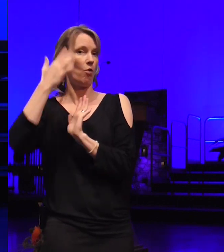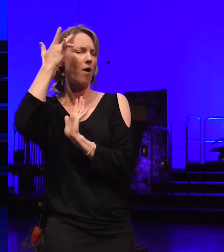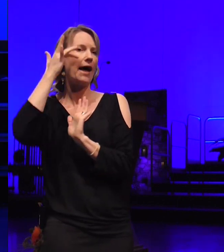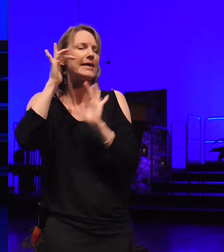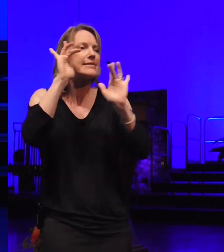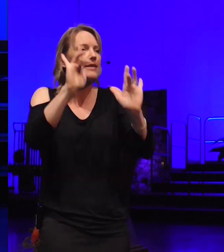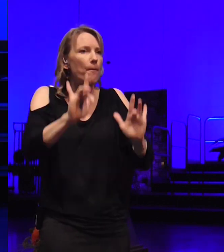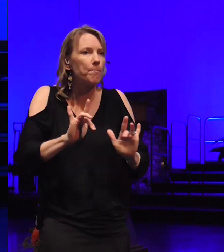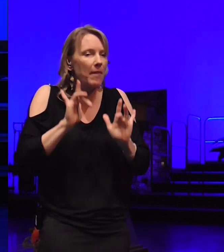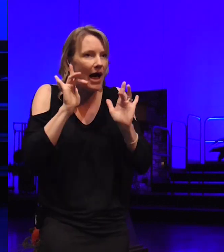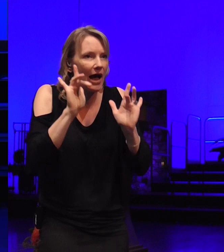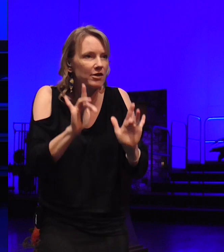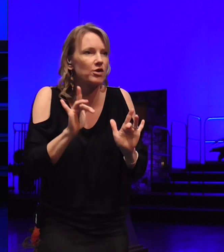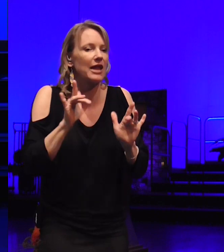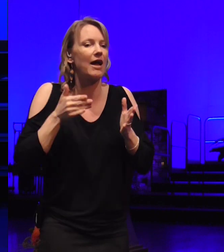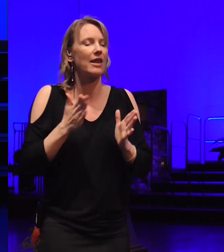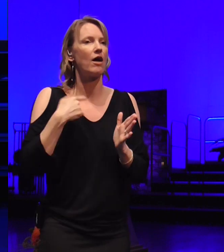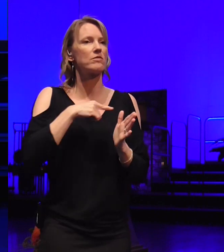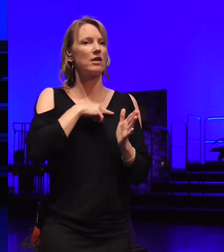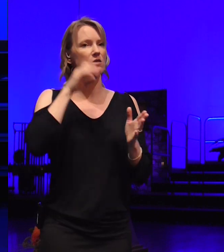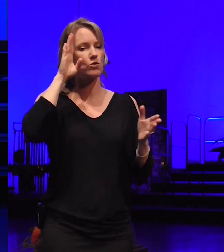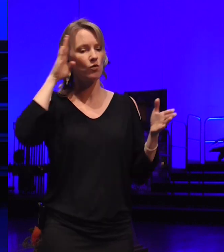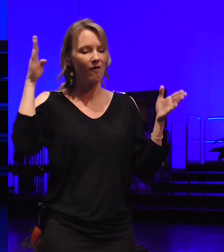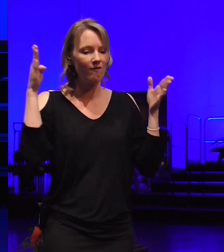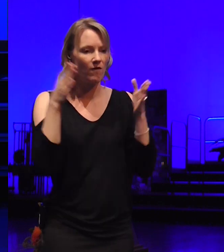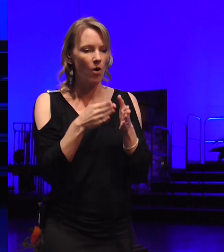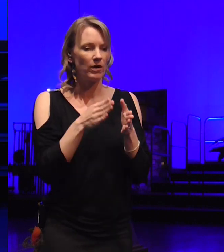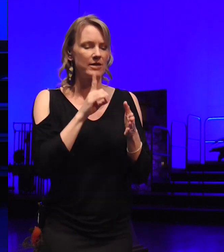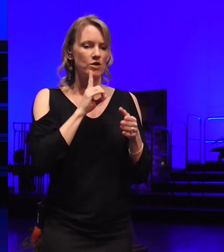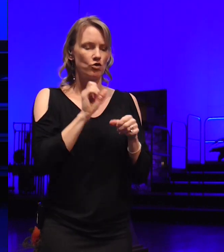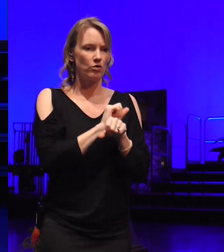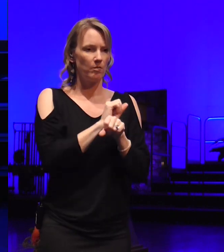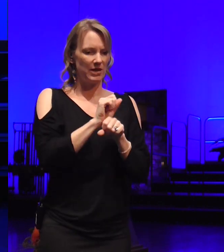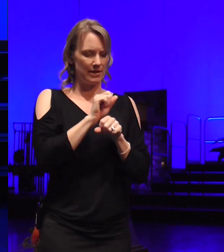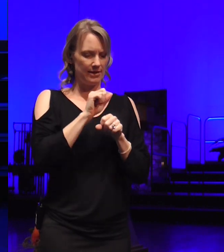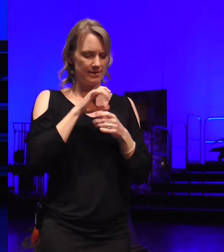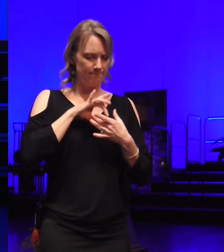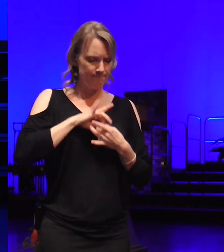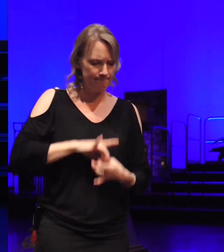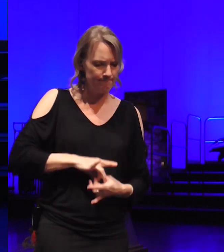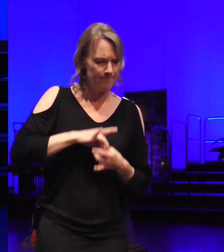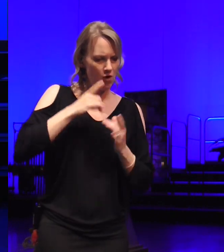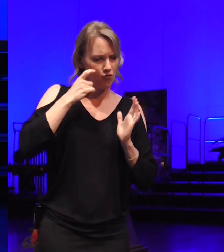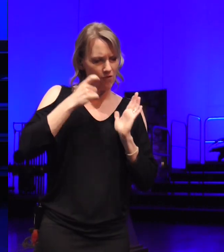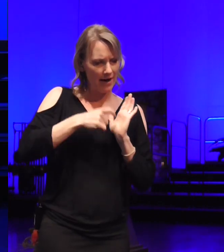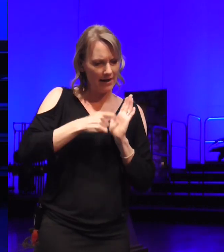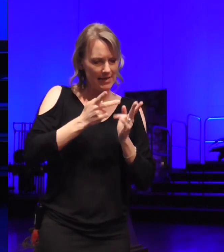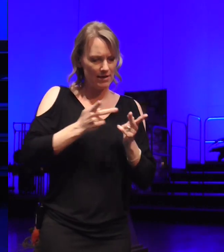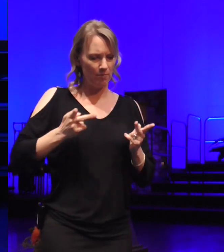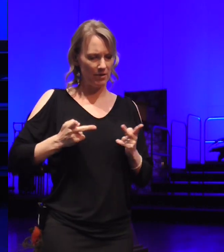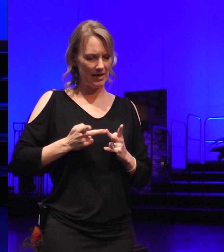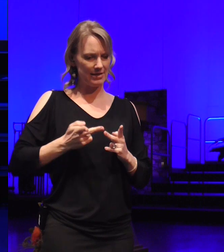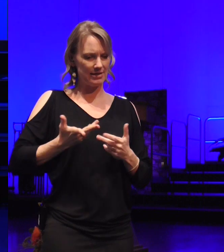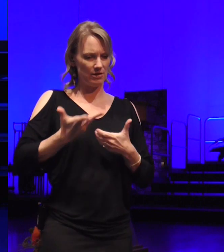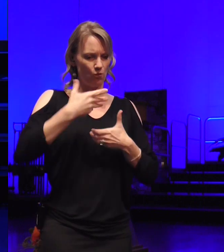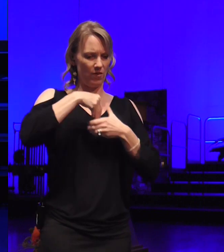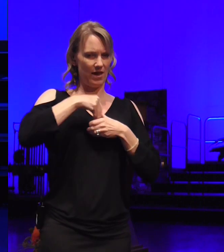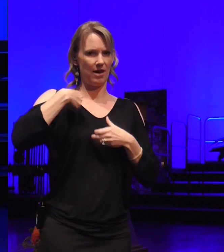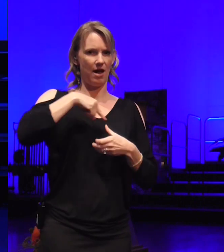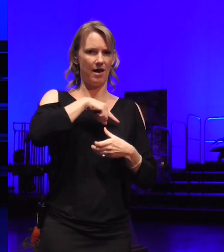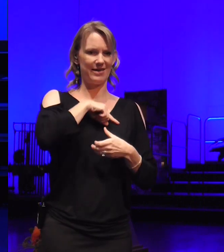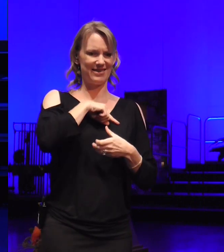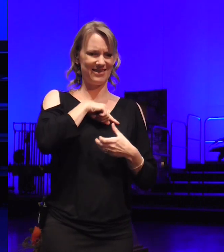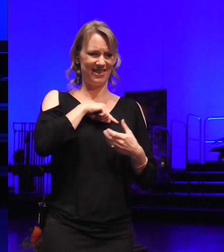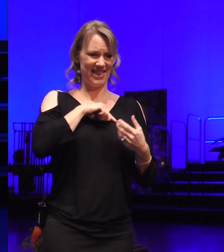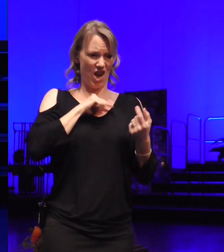model. It allows us to focus on and really tap into those places within ourselves that